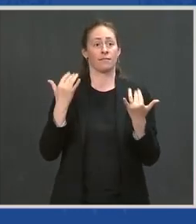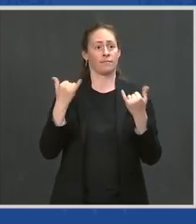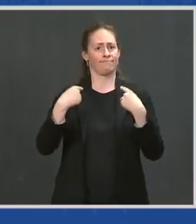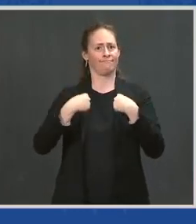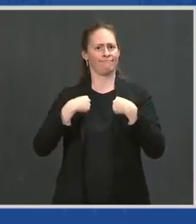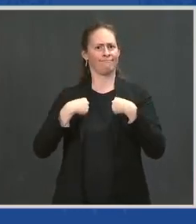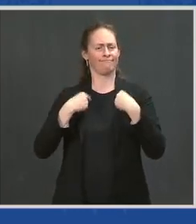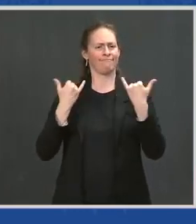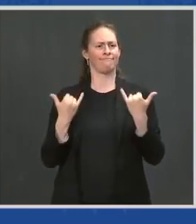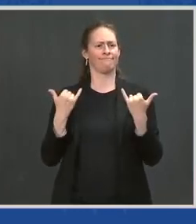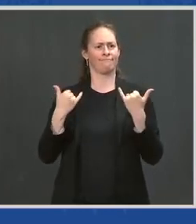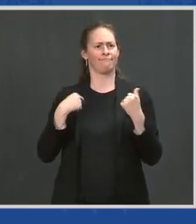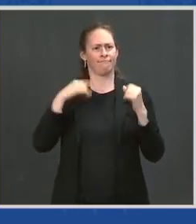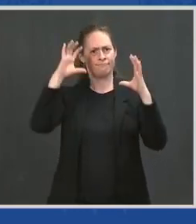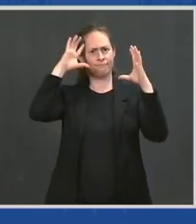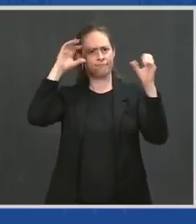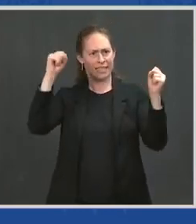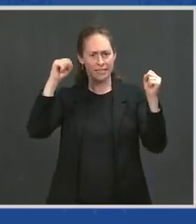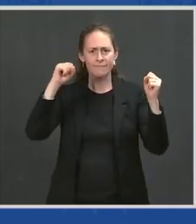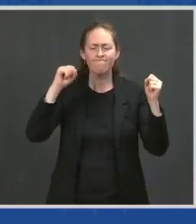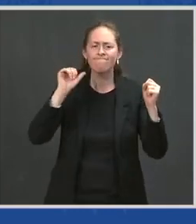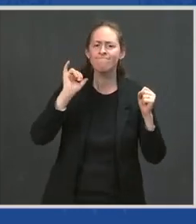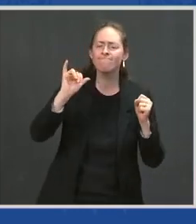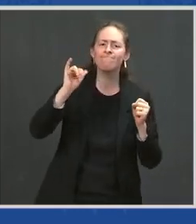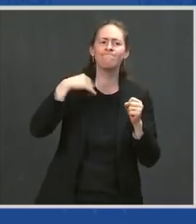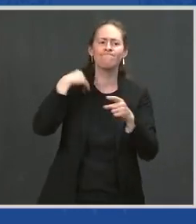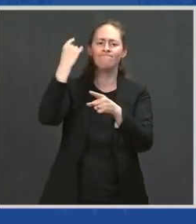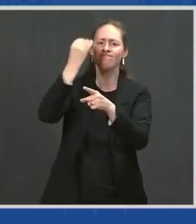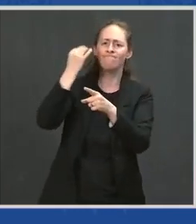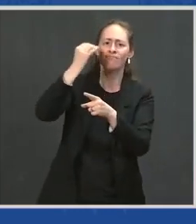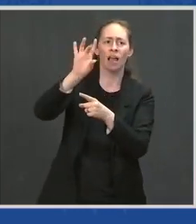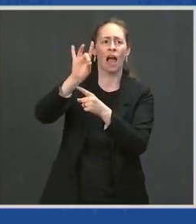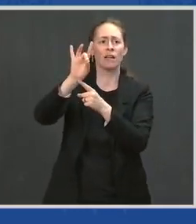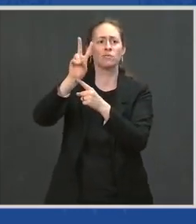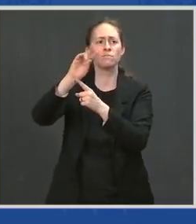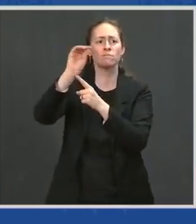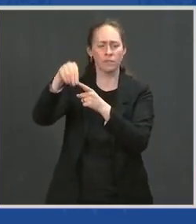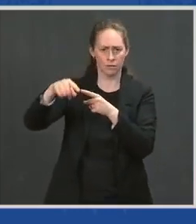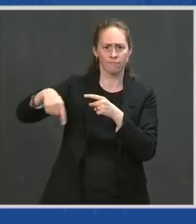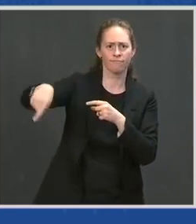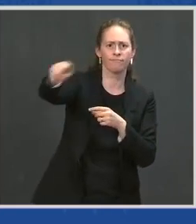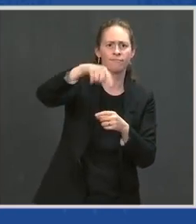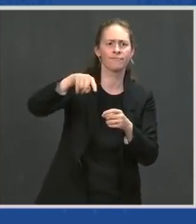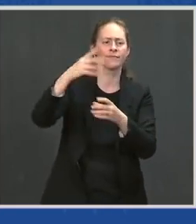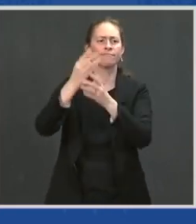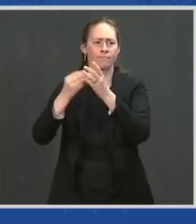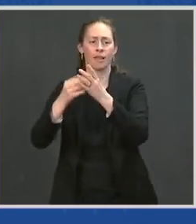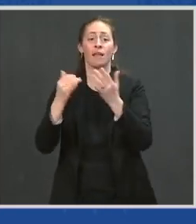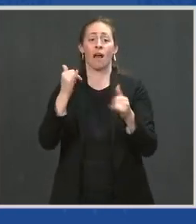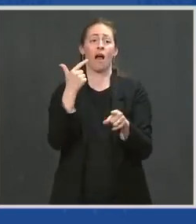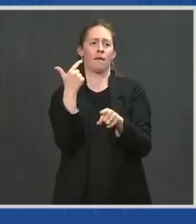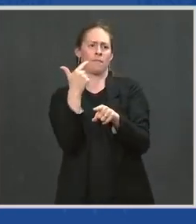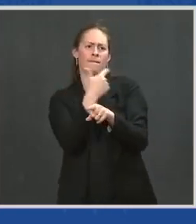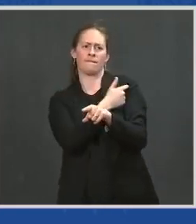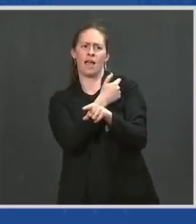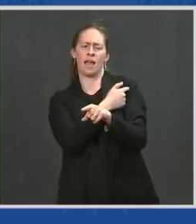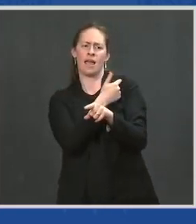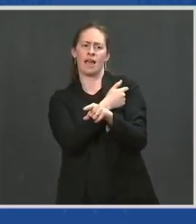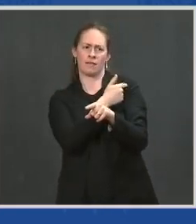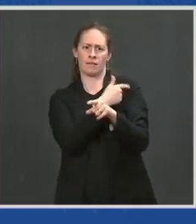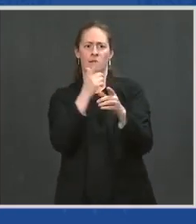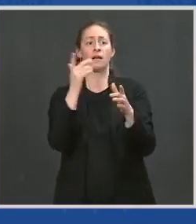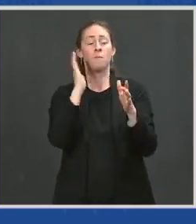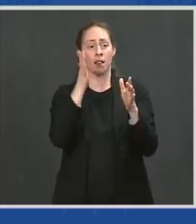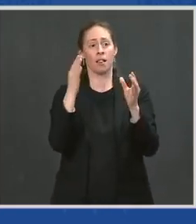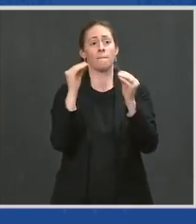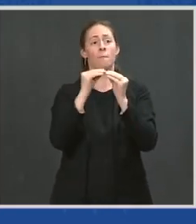their first shot. I'm pleased to announce that by tomorrow, that total will exceed 80% of the people over the age